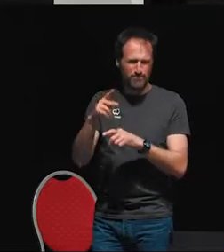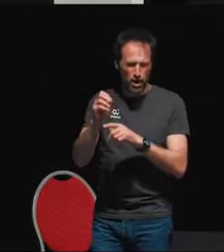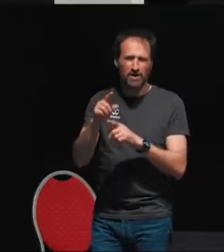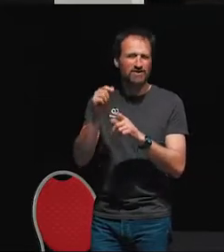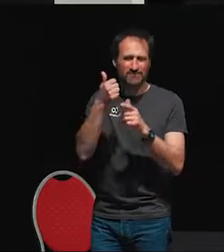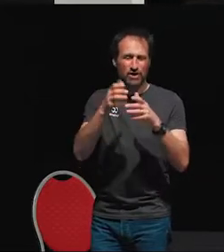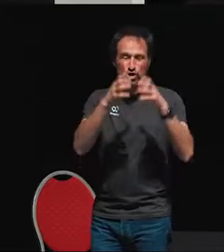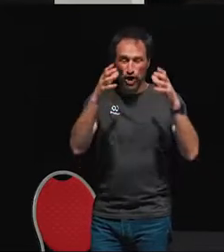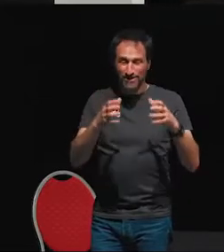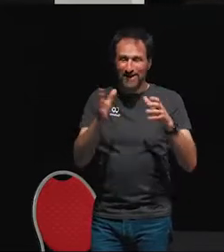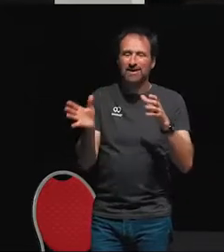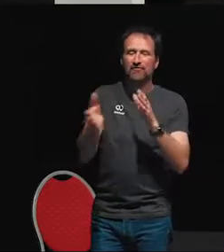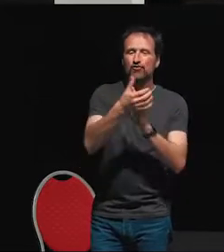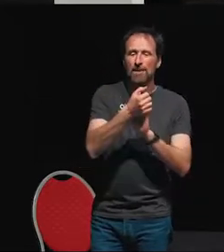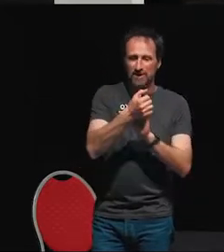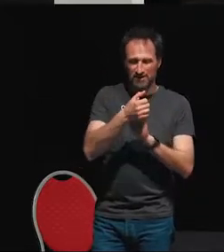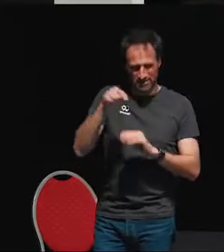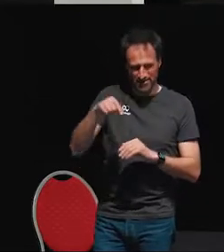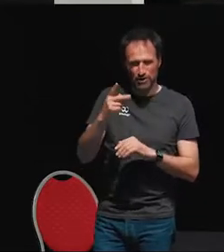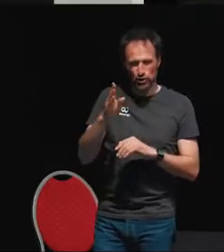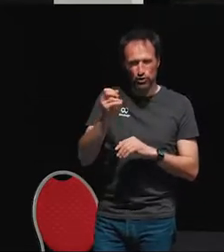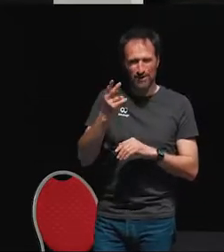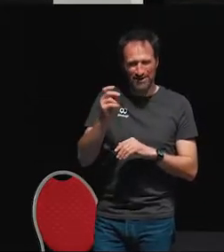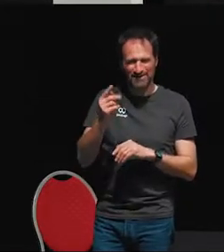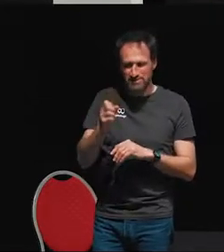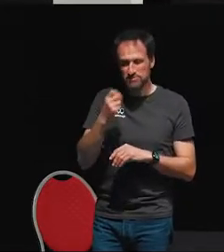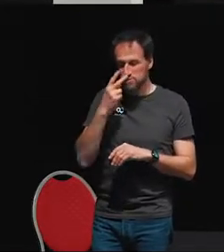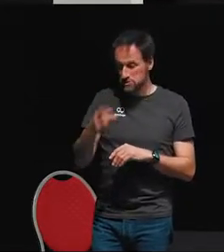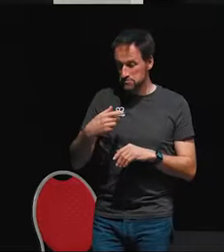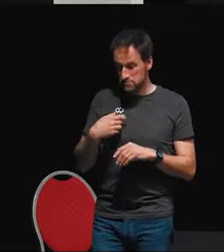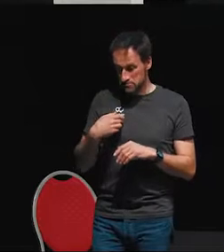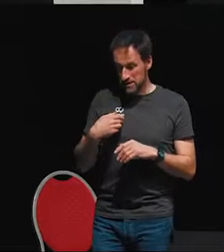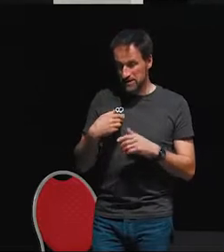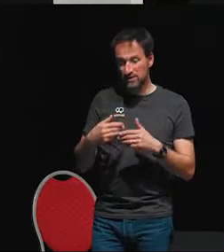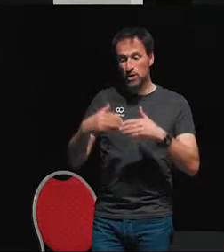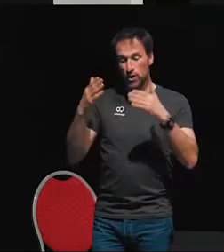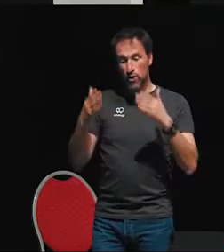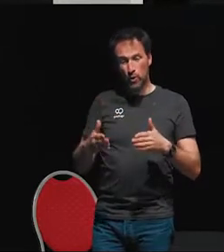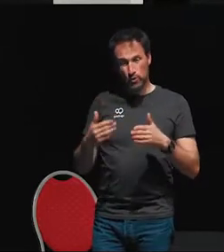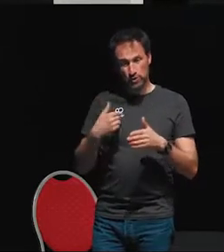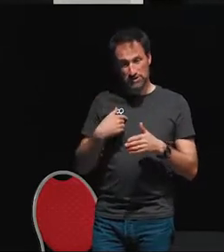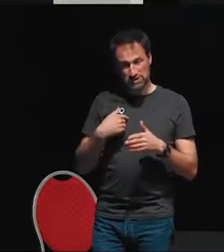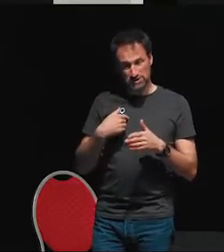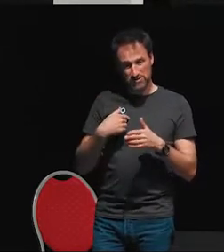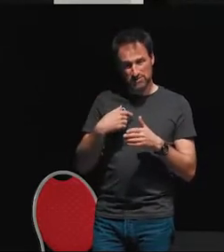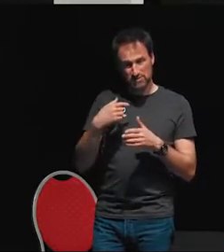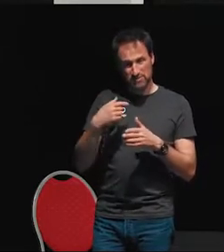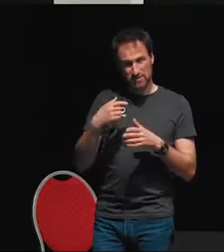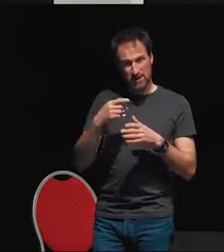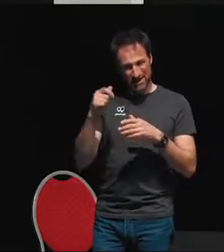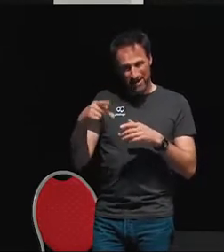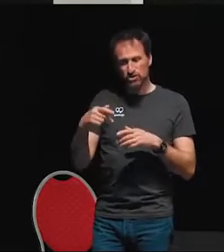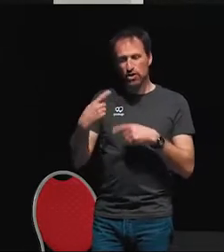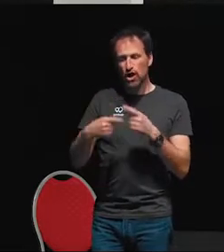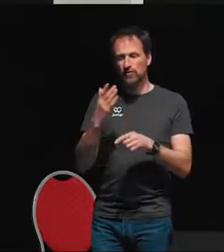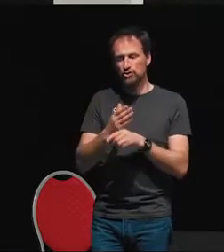kubernetes you can see that my host application has been running for 11 days but my individual fragment has been running for only